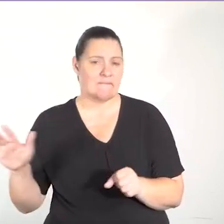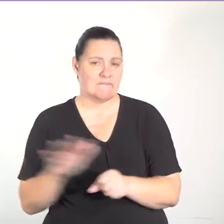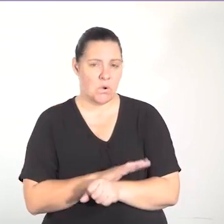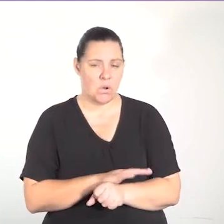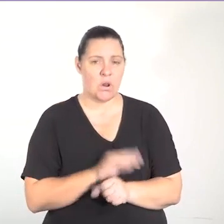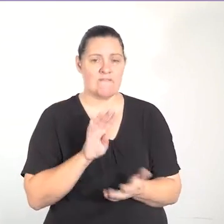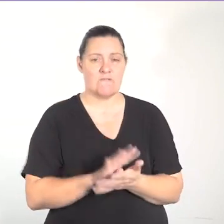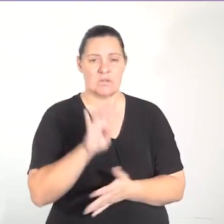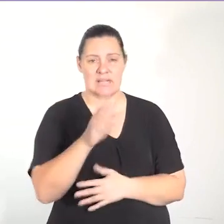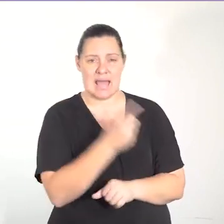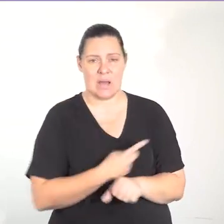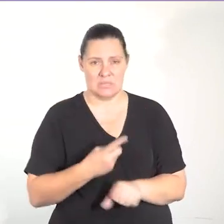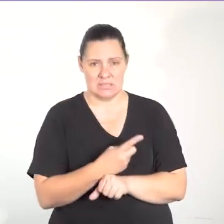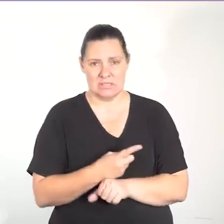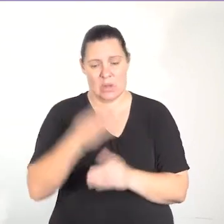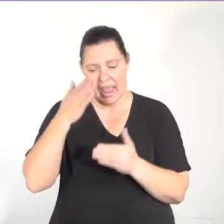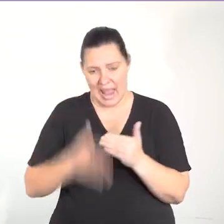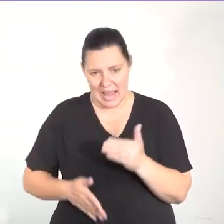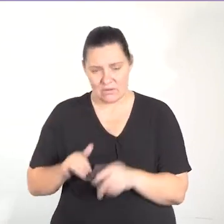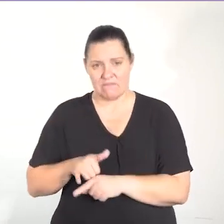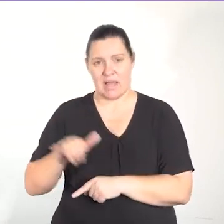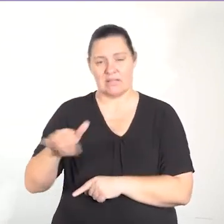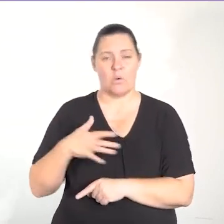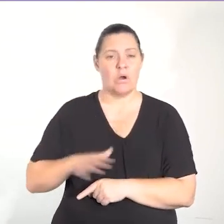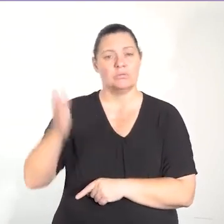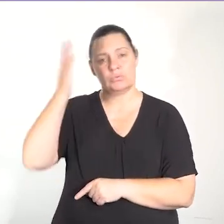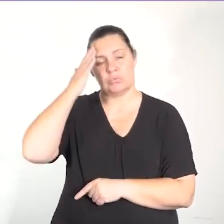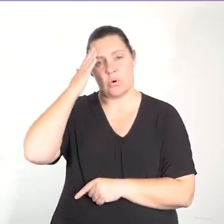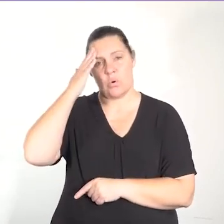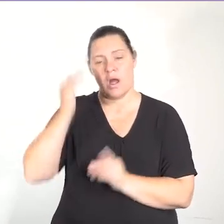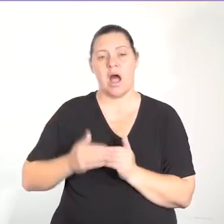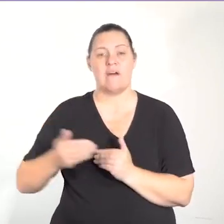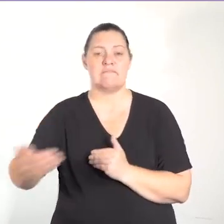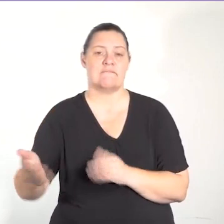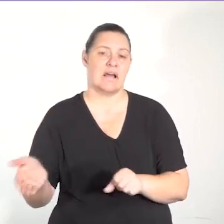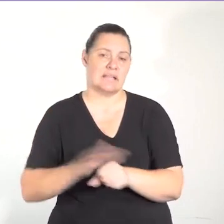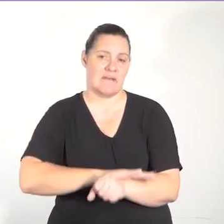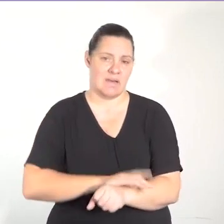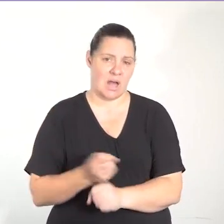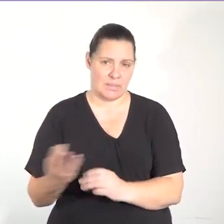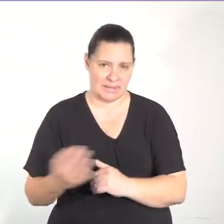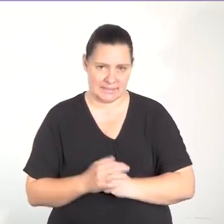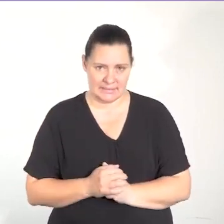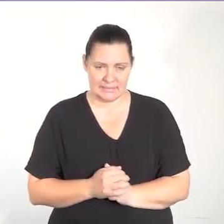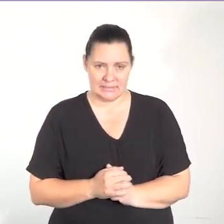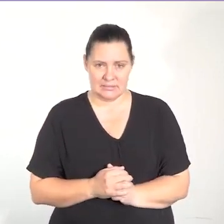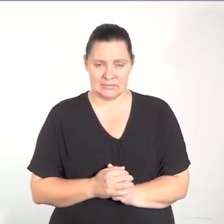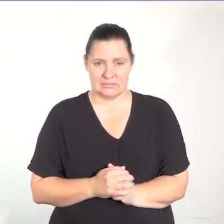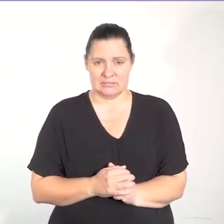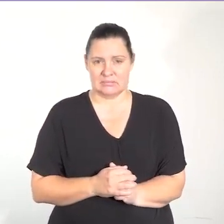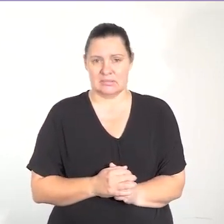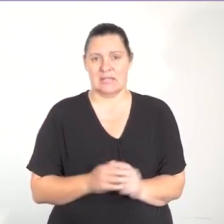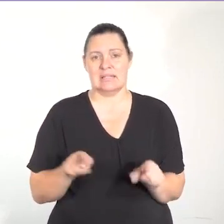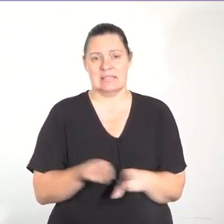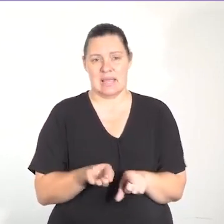whole flight lasted 14 hours. So at the end of the flight, we want to know what was the distance covered in 14 hours.